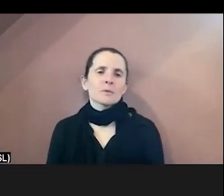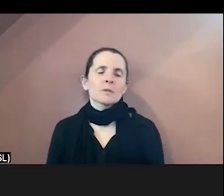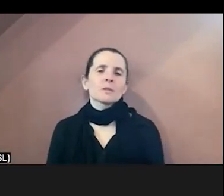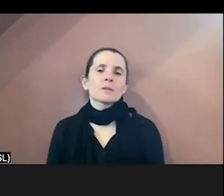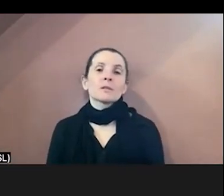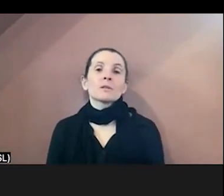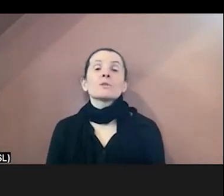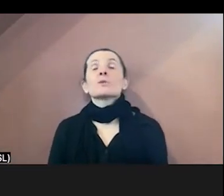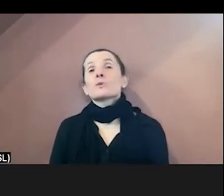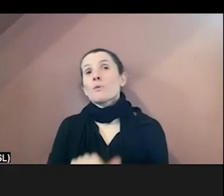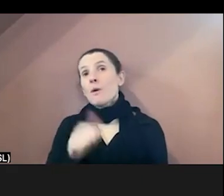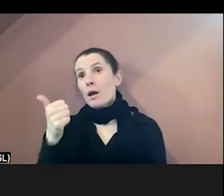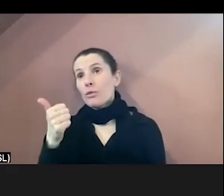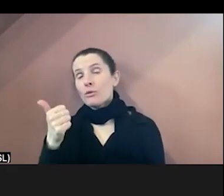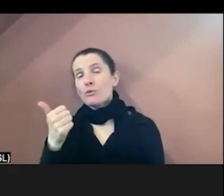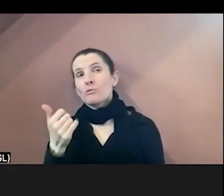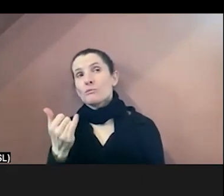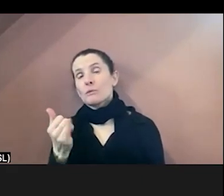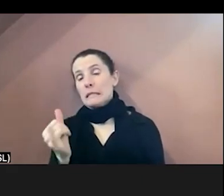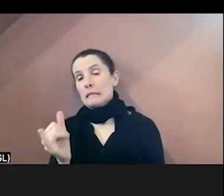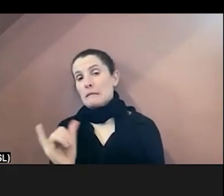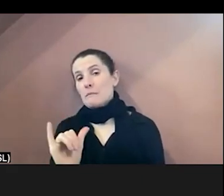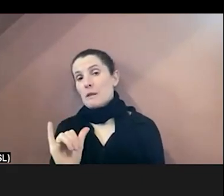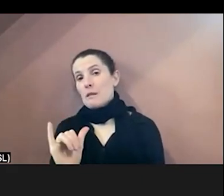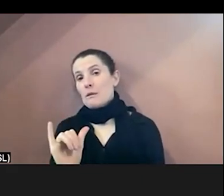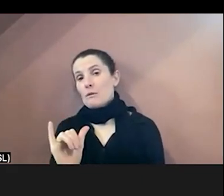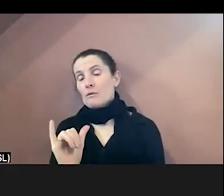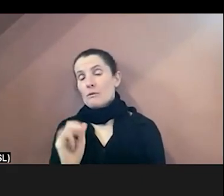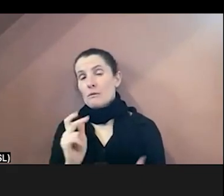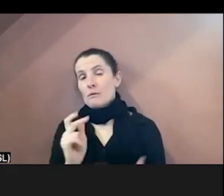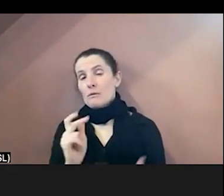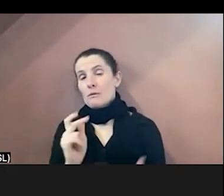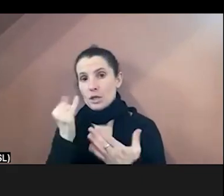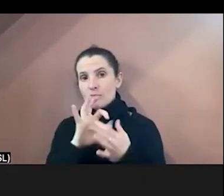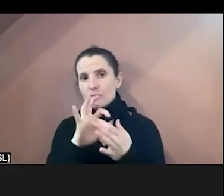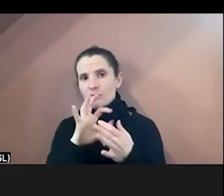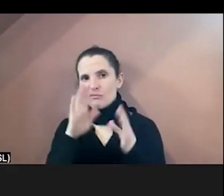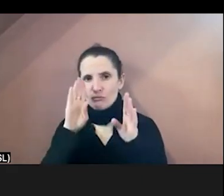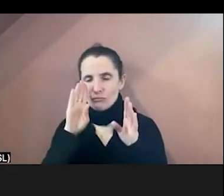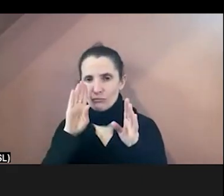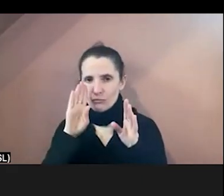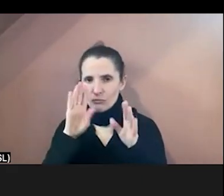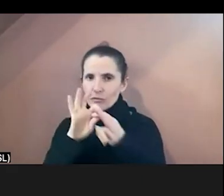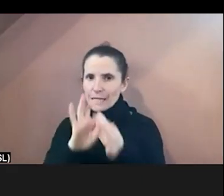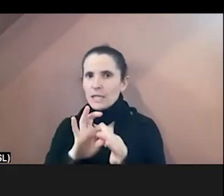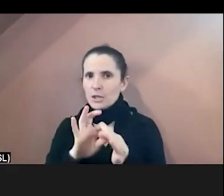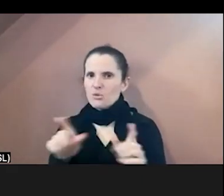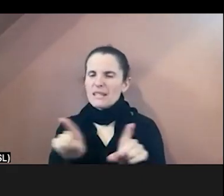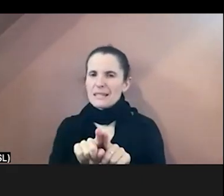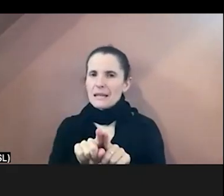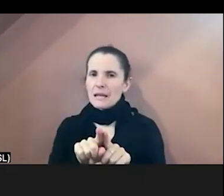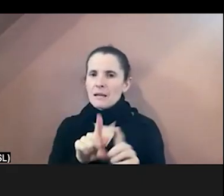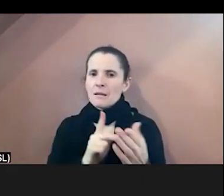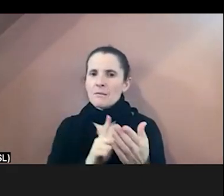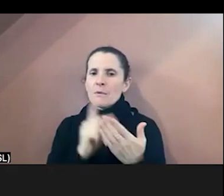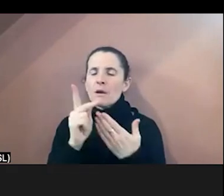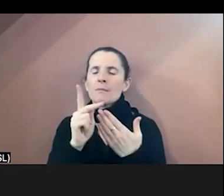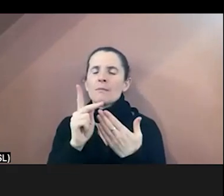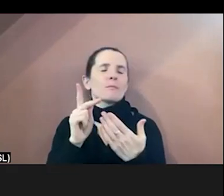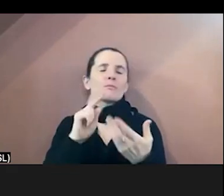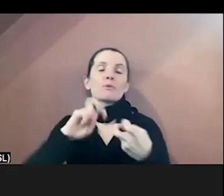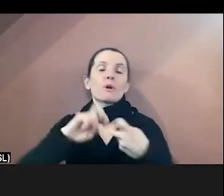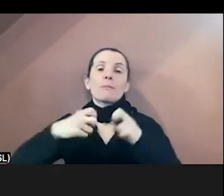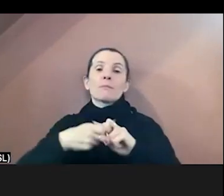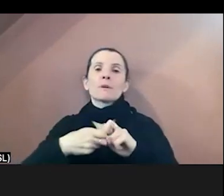projects of the same on the same problem were focusing on like customer satisfaction, like